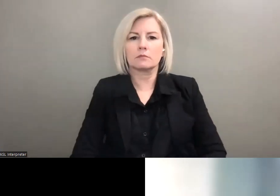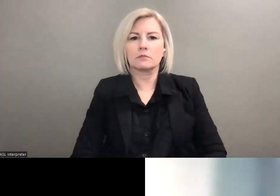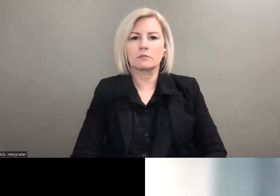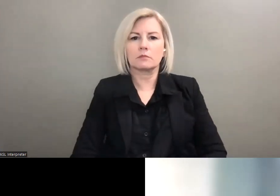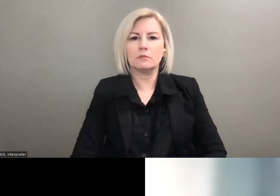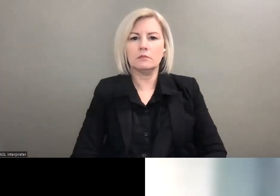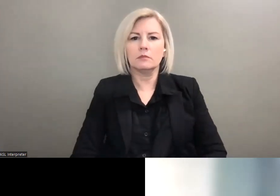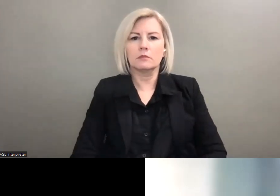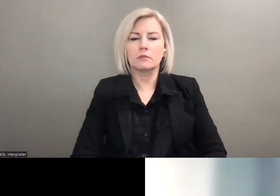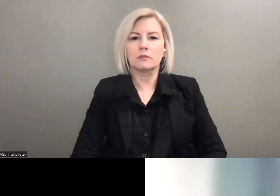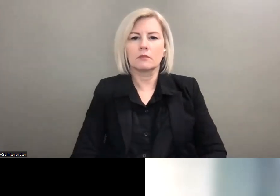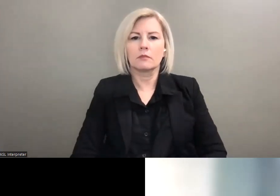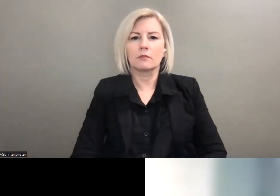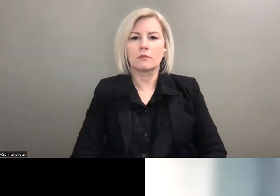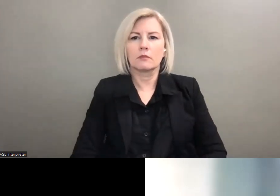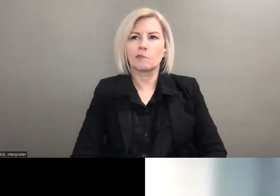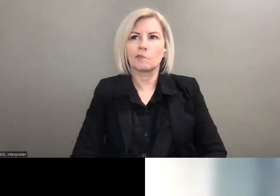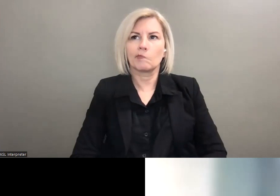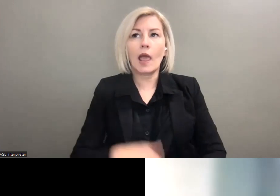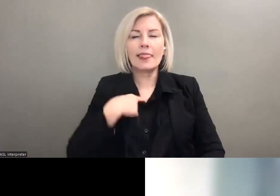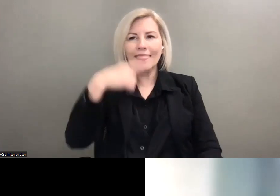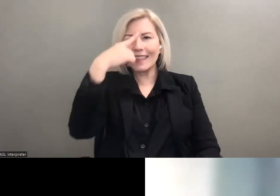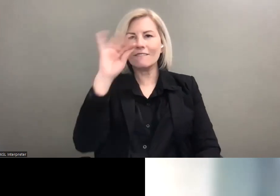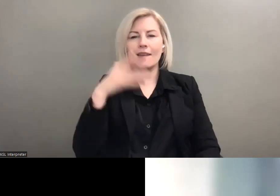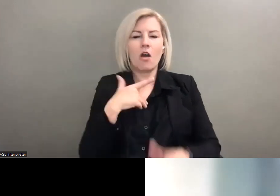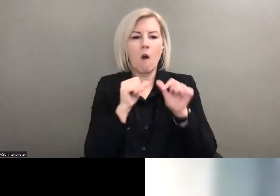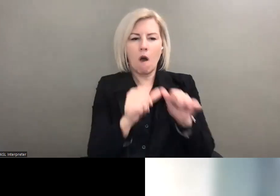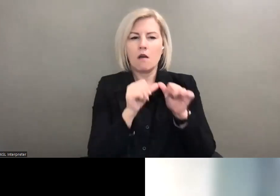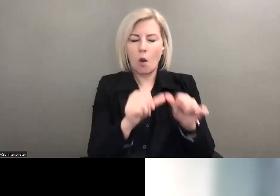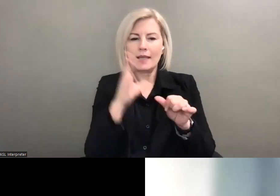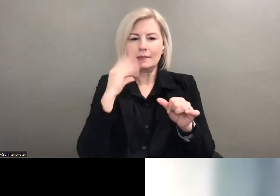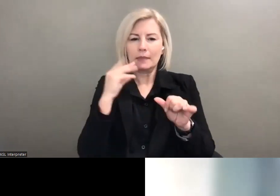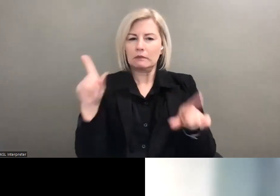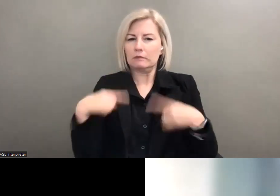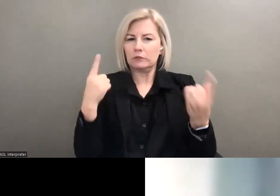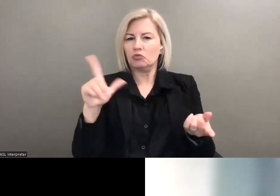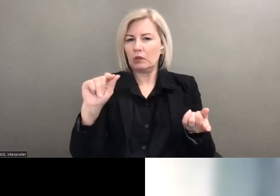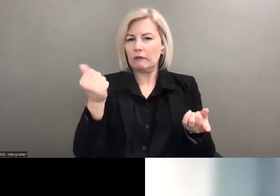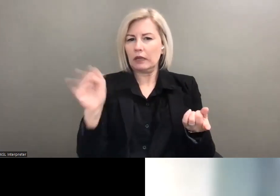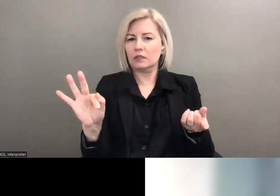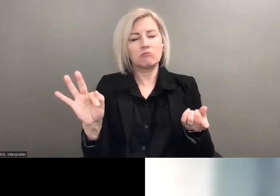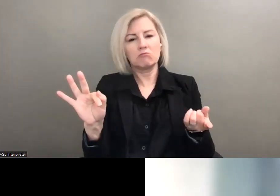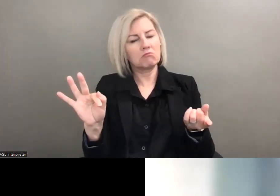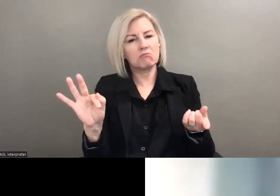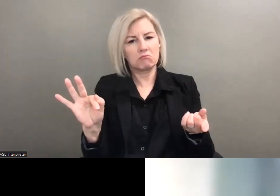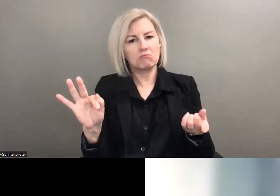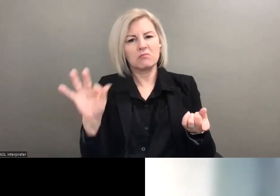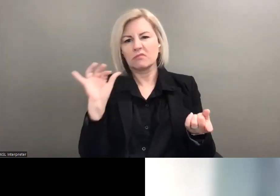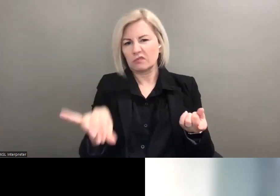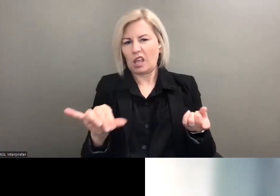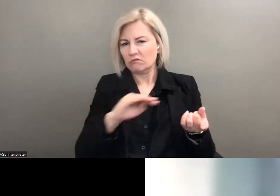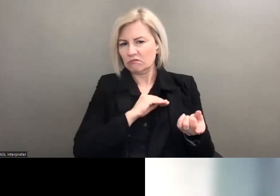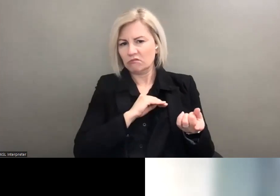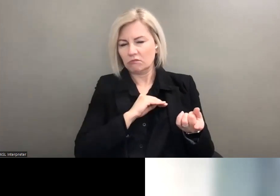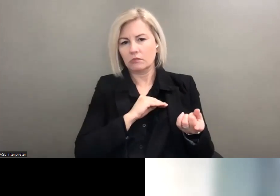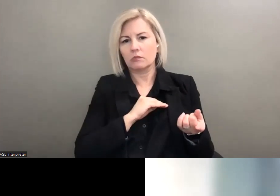you have, ongoing experience since 2019, that is all right. If